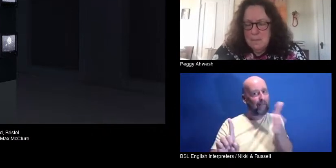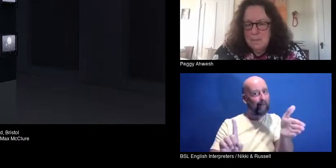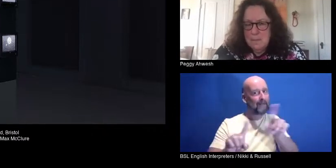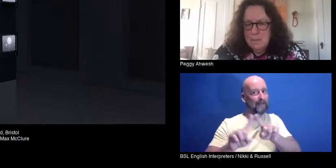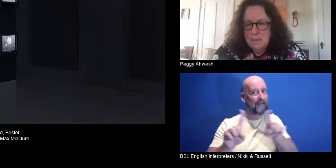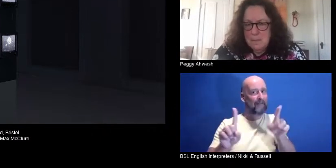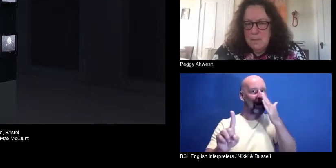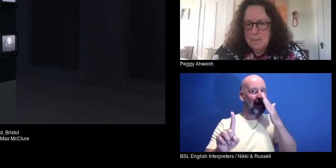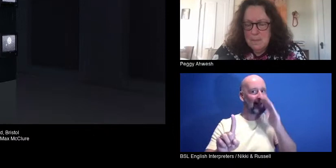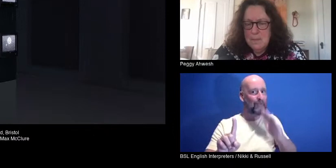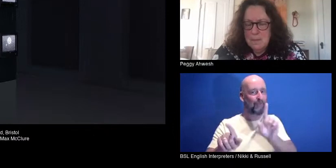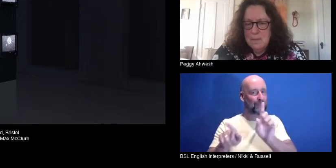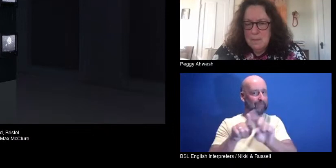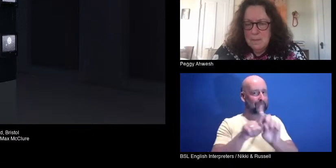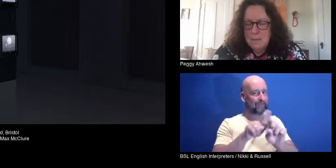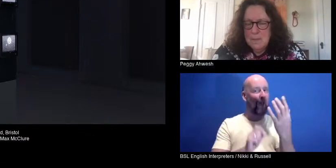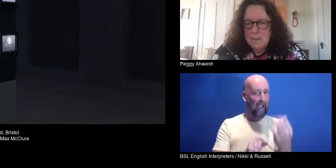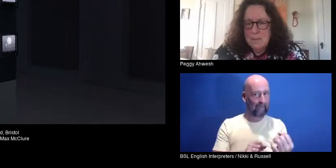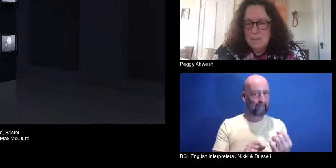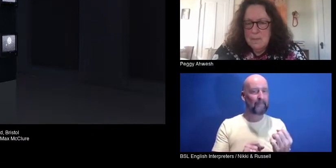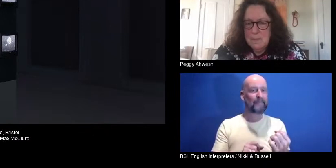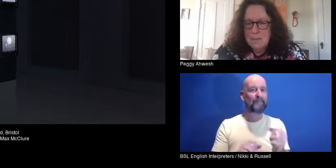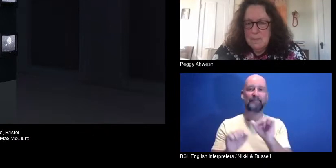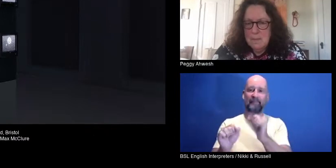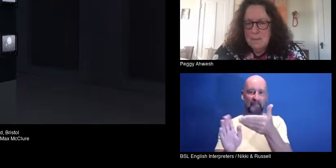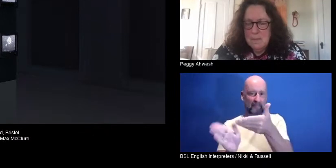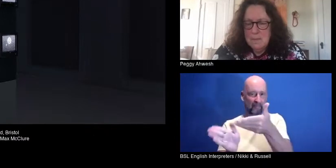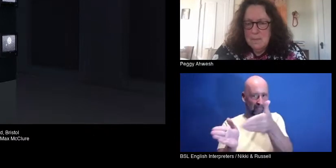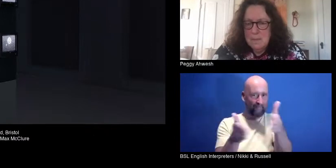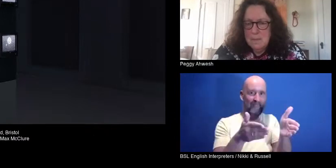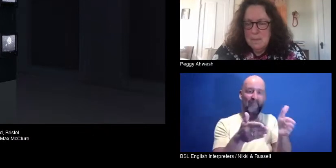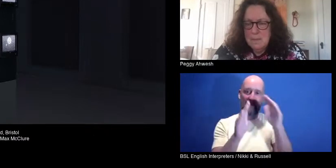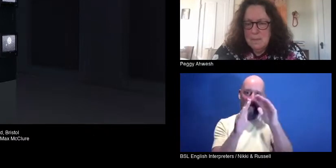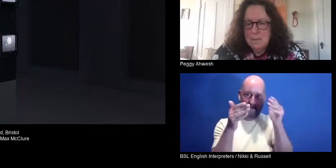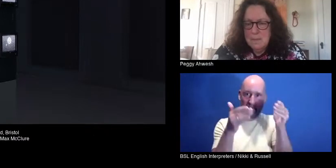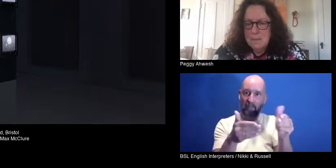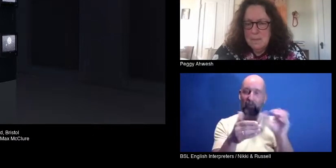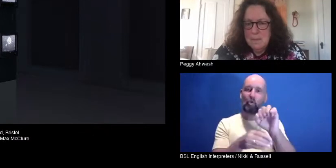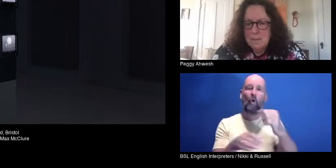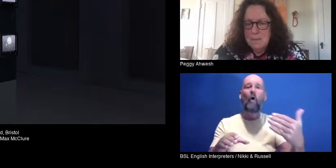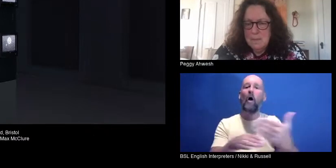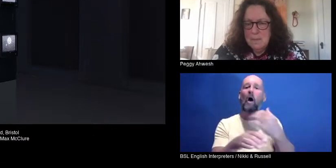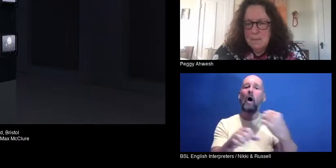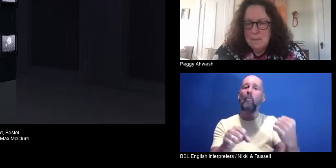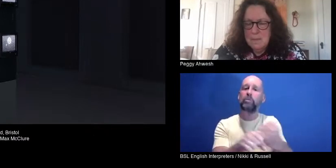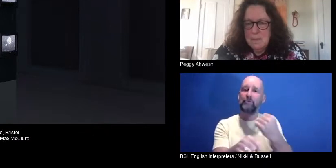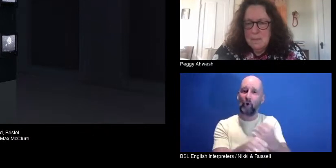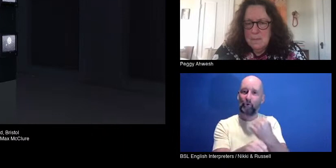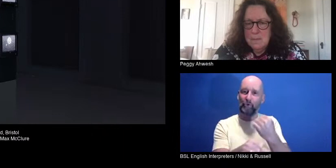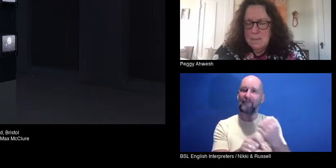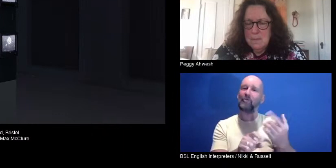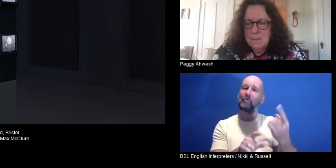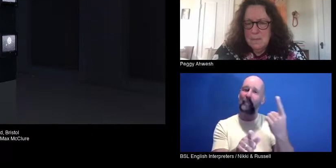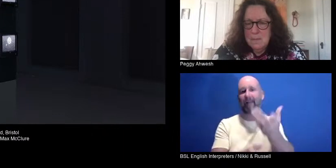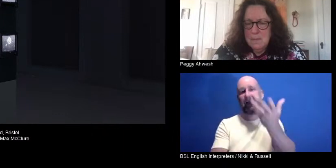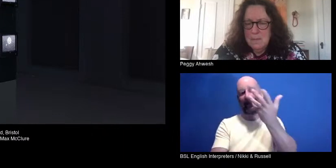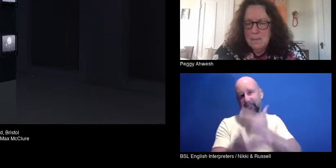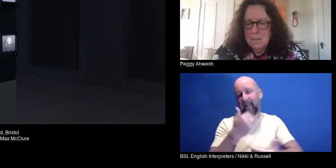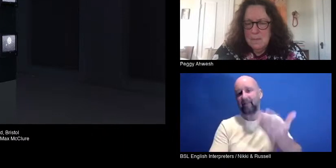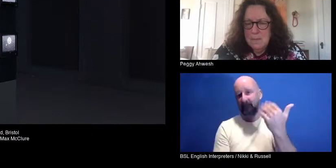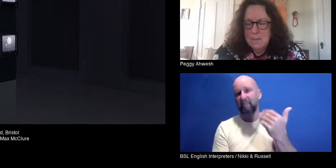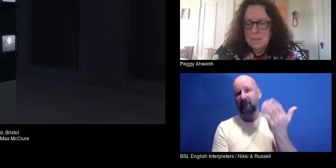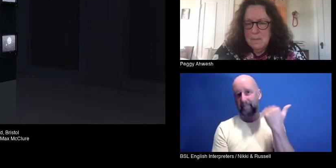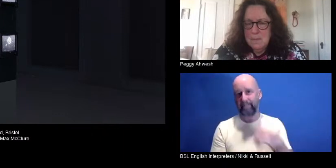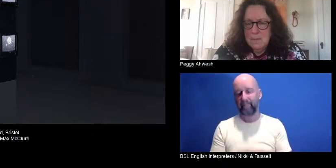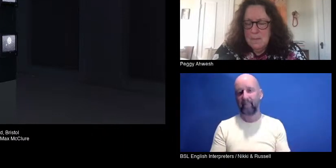in lots of different ways, like the kind of attitude towards production that you were talking about earlier. But also I think